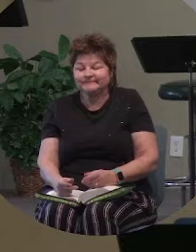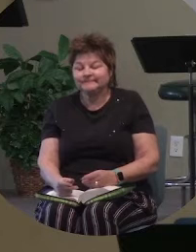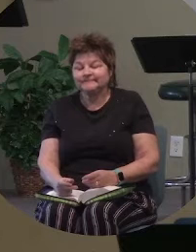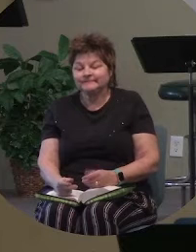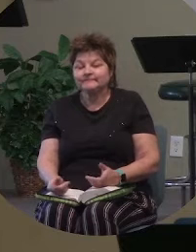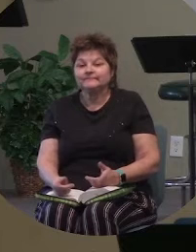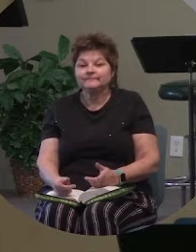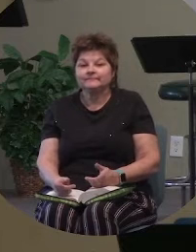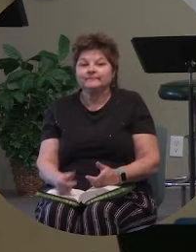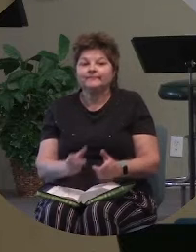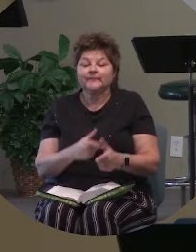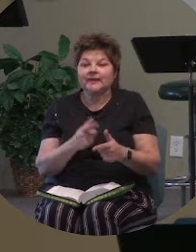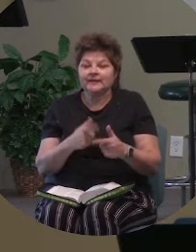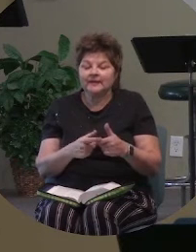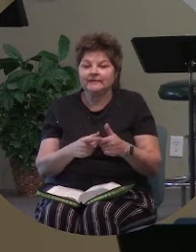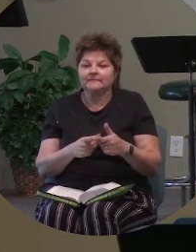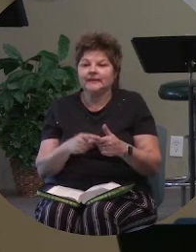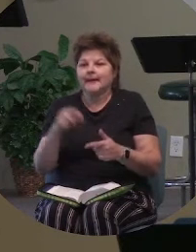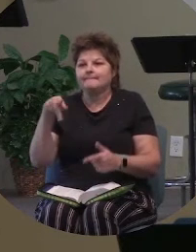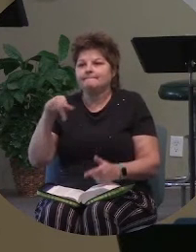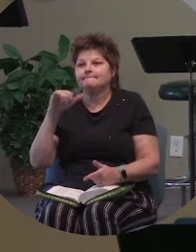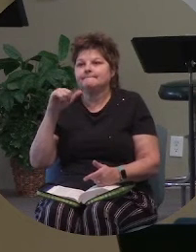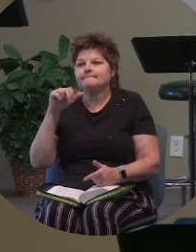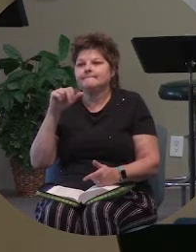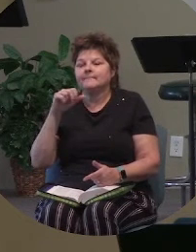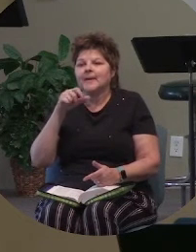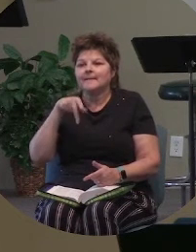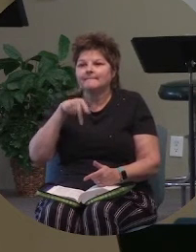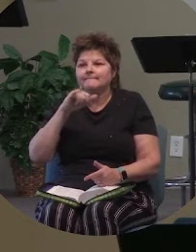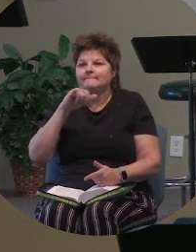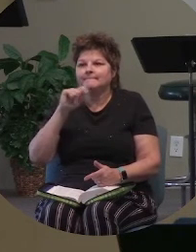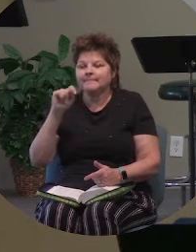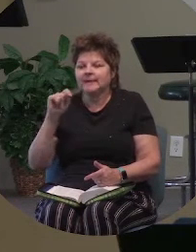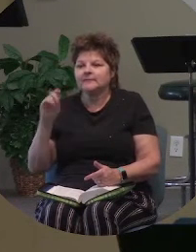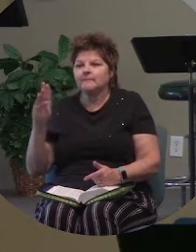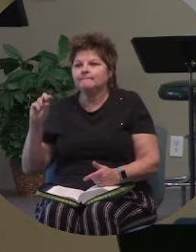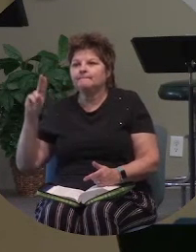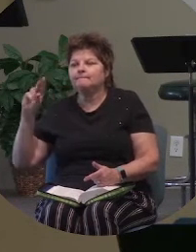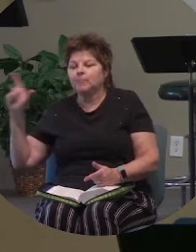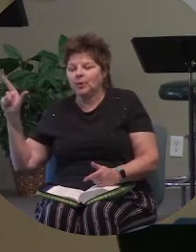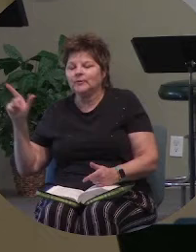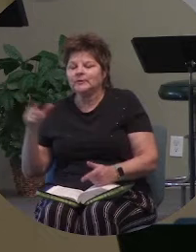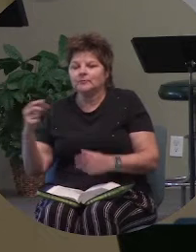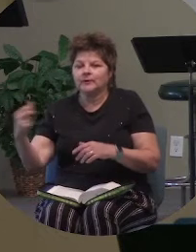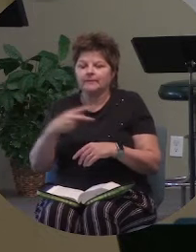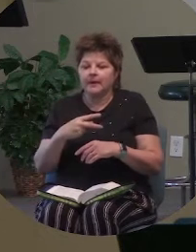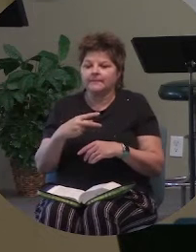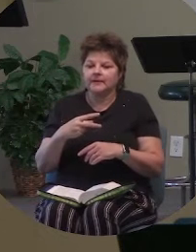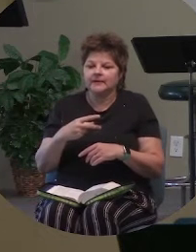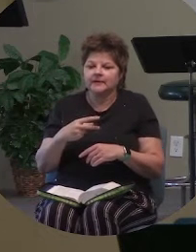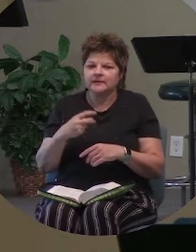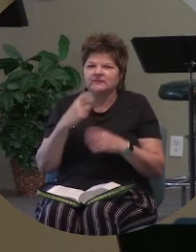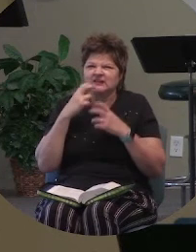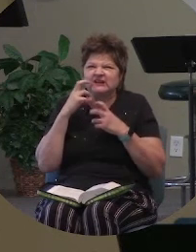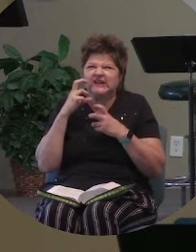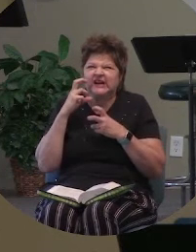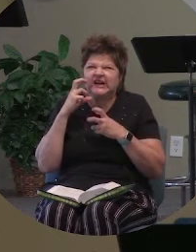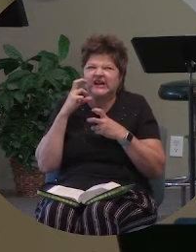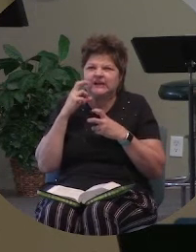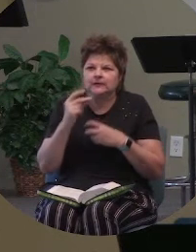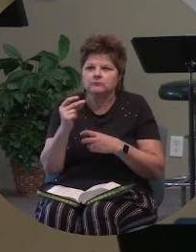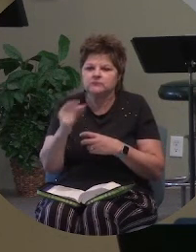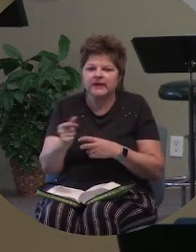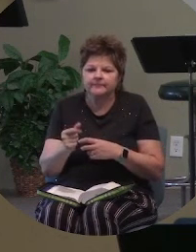And then a pit bull will come sauntering up to him, and he'll bare his teeth, and he'll just snap his fingers, and that dog will